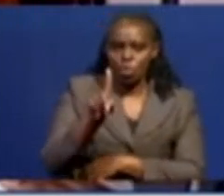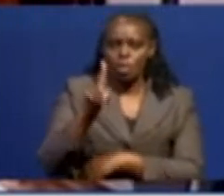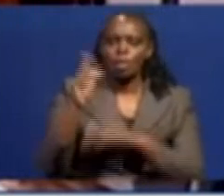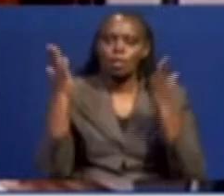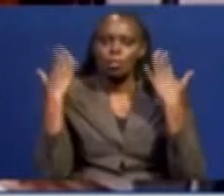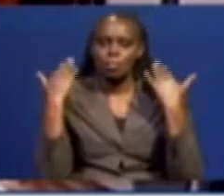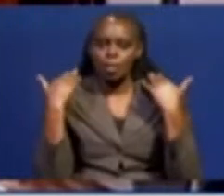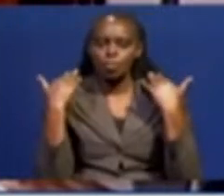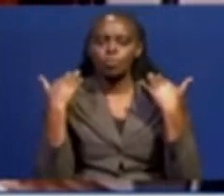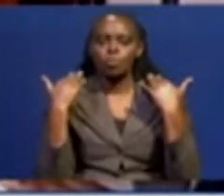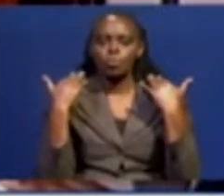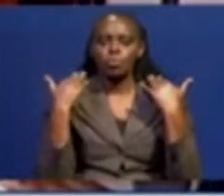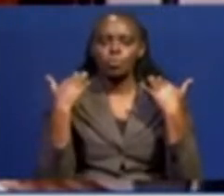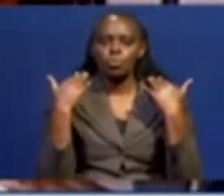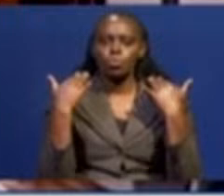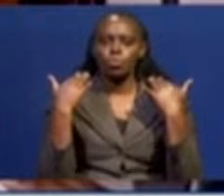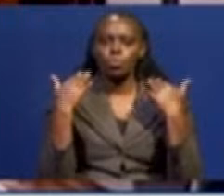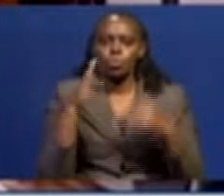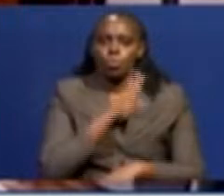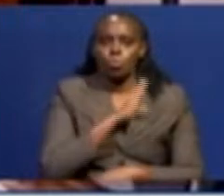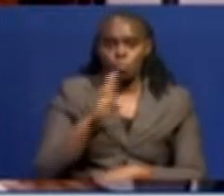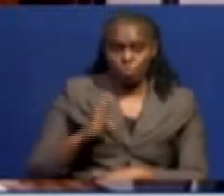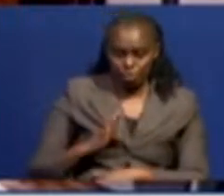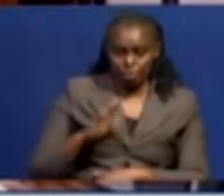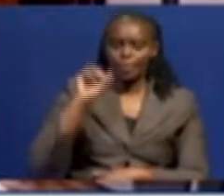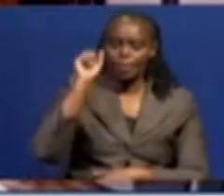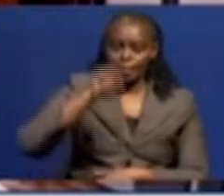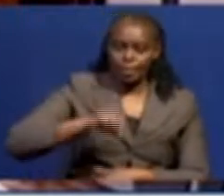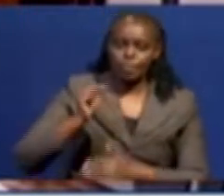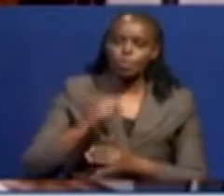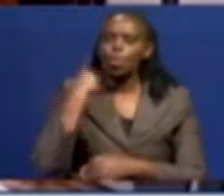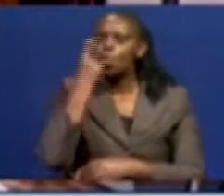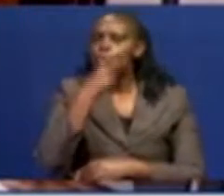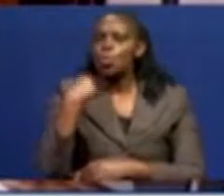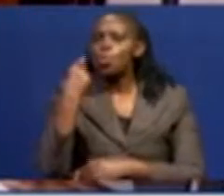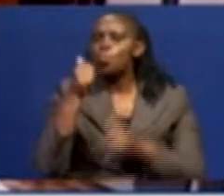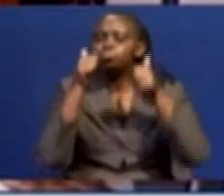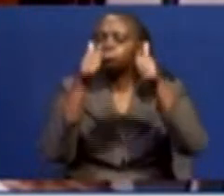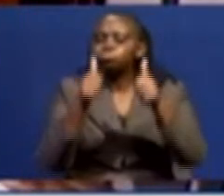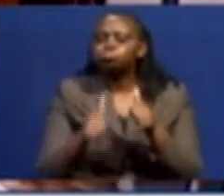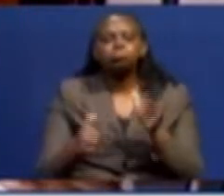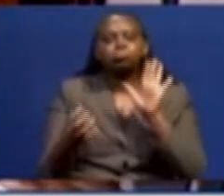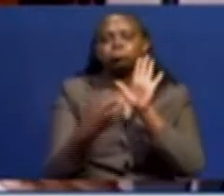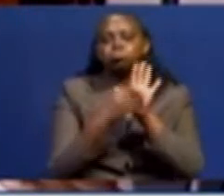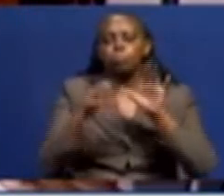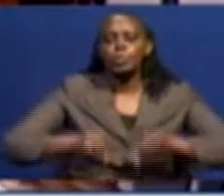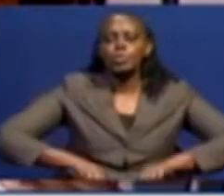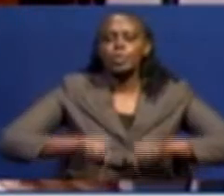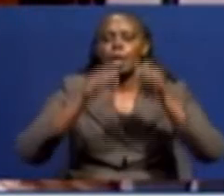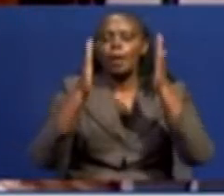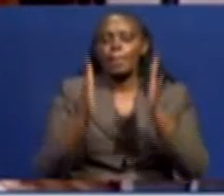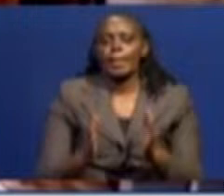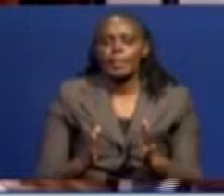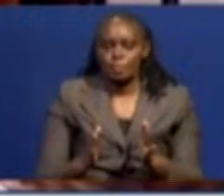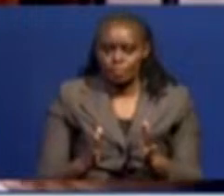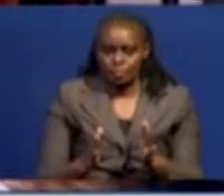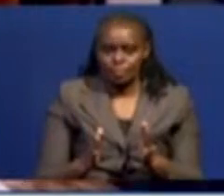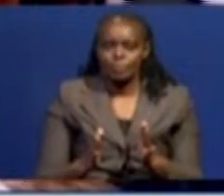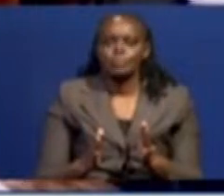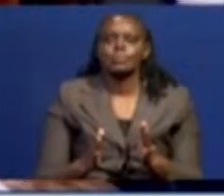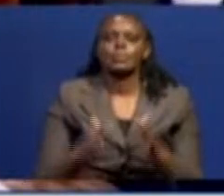4, subsection 1 of the Meru County Government Revenue Board, correct? Yes. Who was being gazetted? The